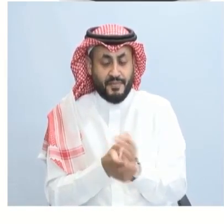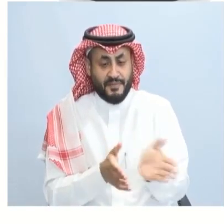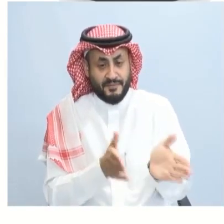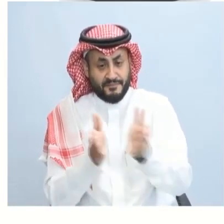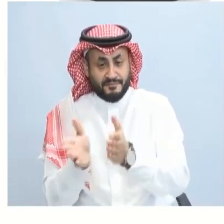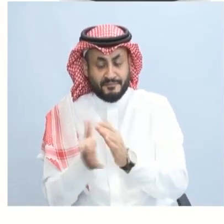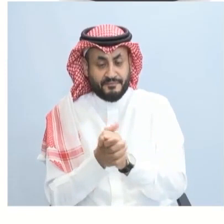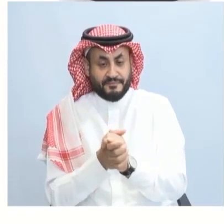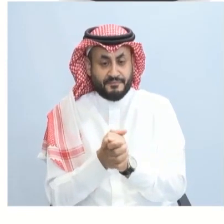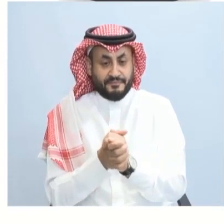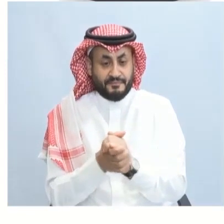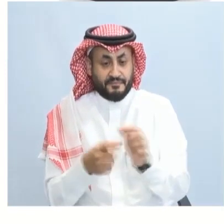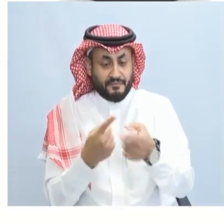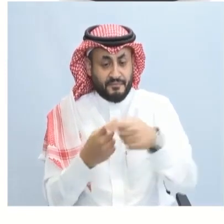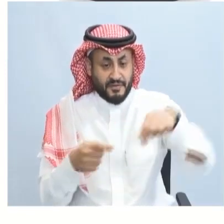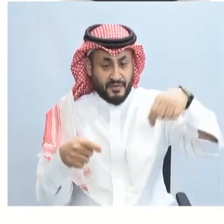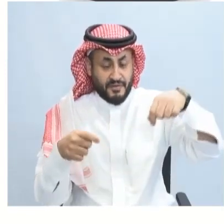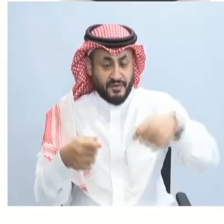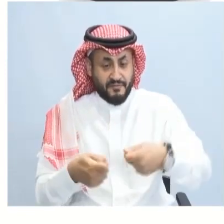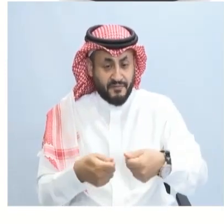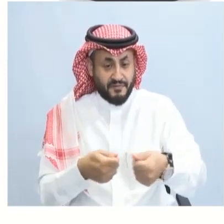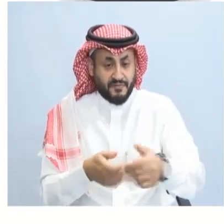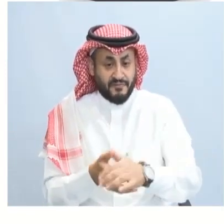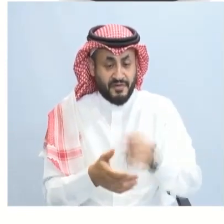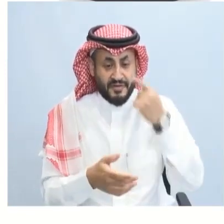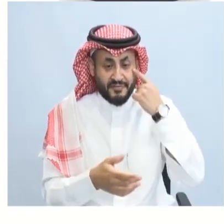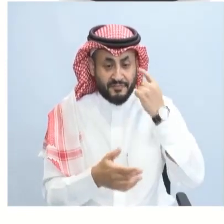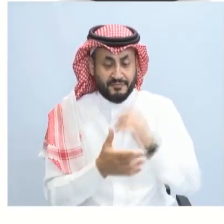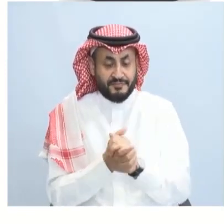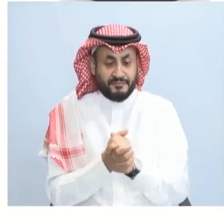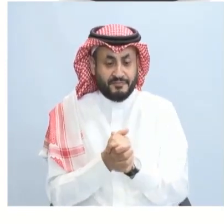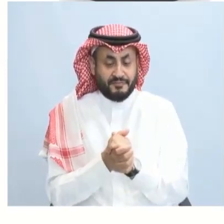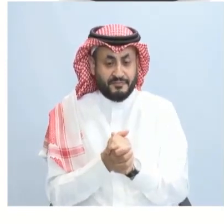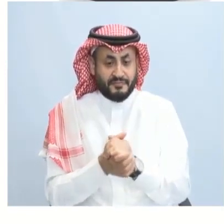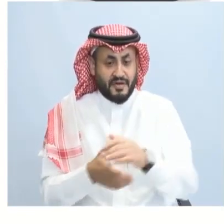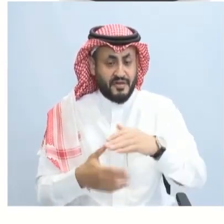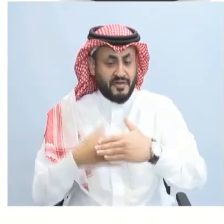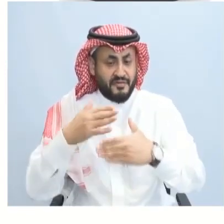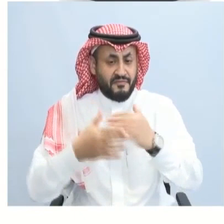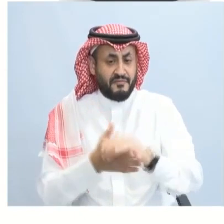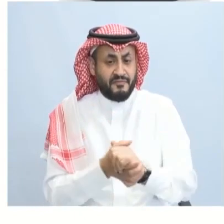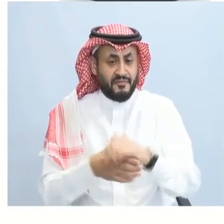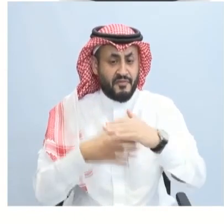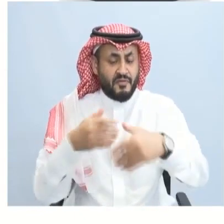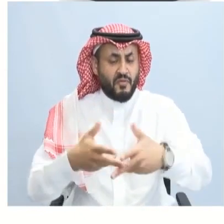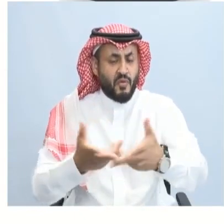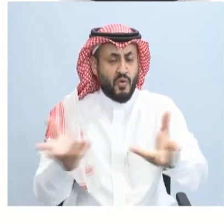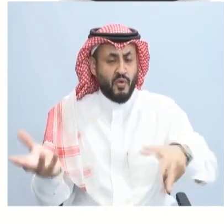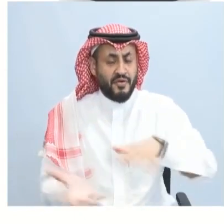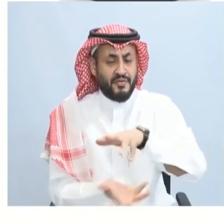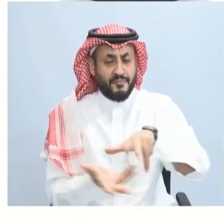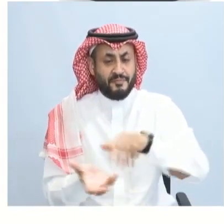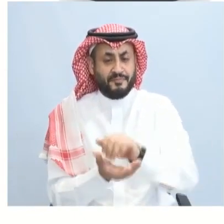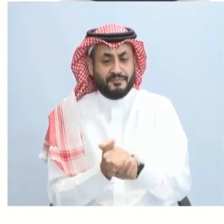800 CE, the first paper money had appeared in China. This form of money eventually became common around the